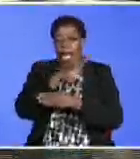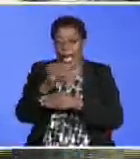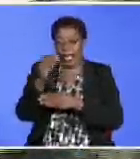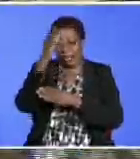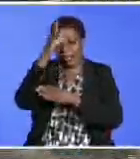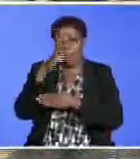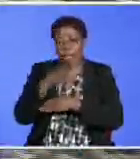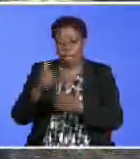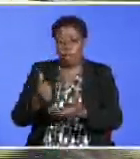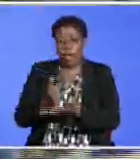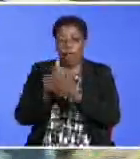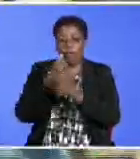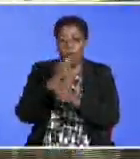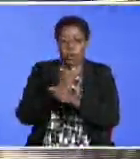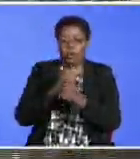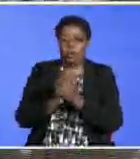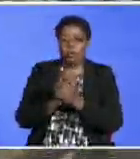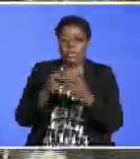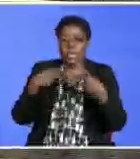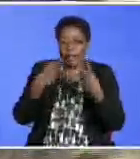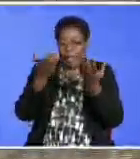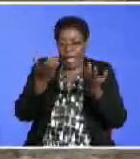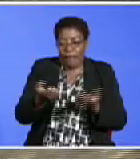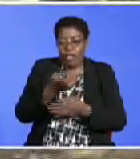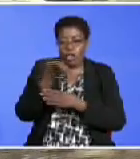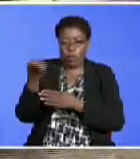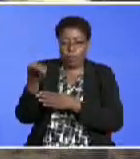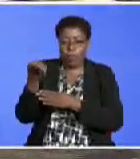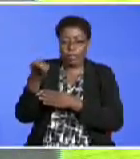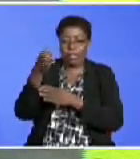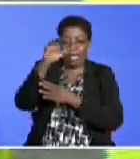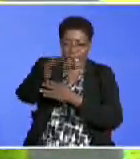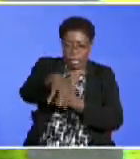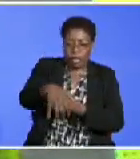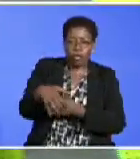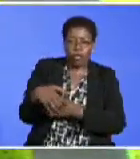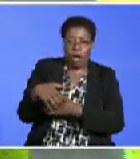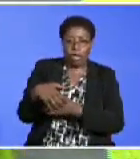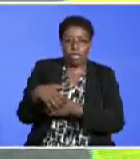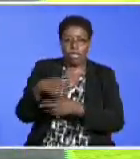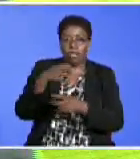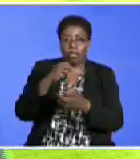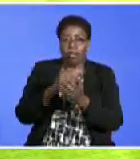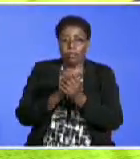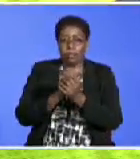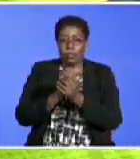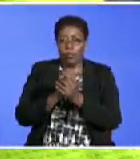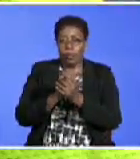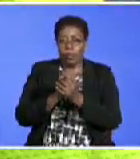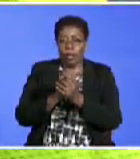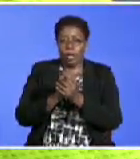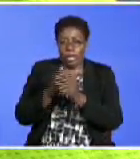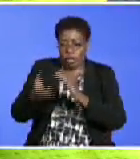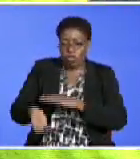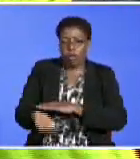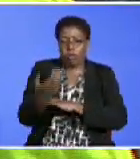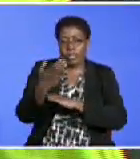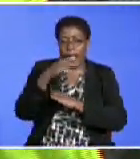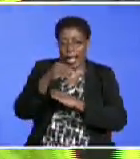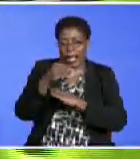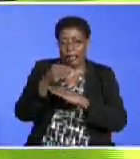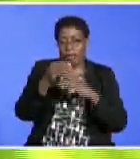pieces of heavy equipment, including dump trucks, excavators, skid steers, grapple trucks, dumpster